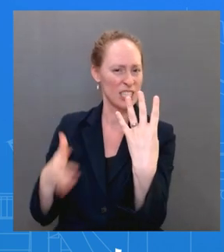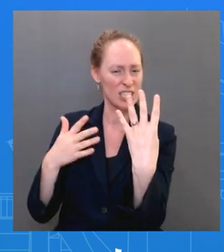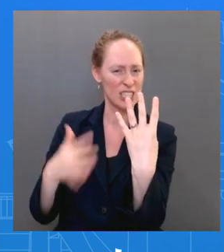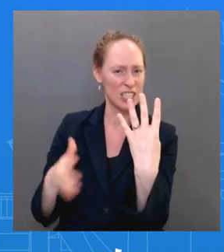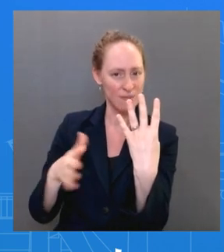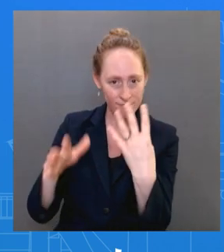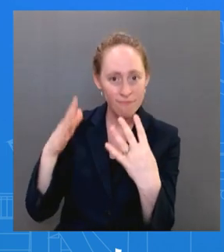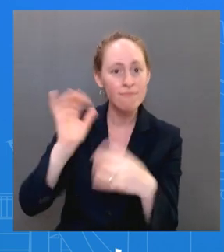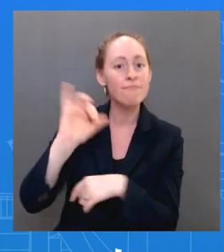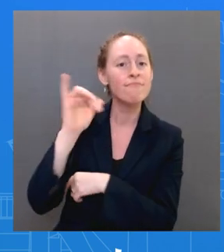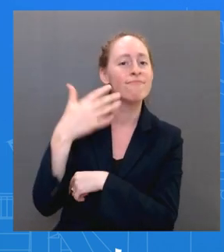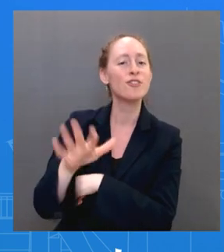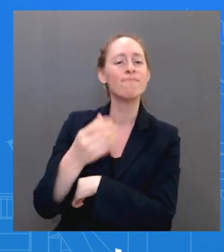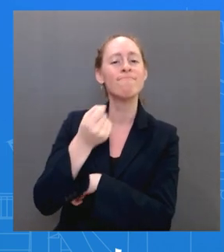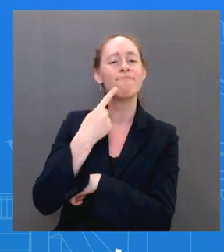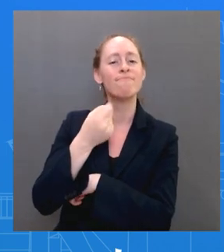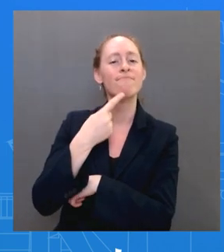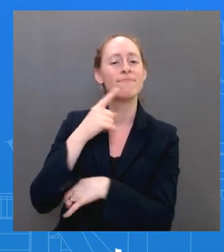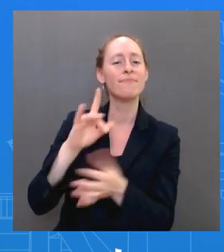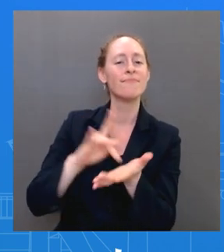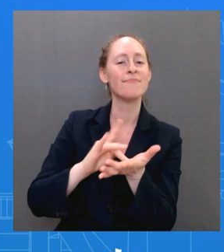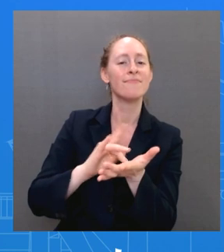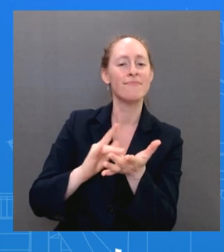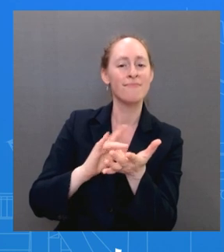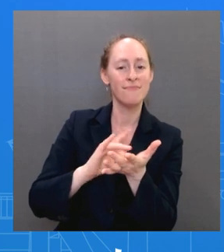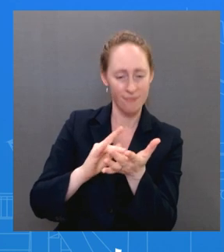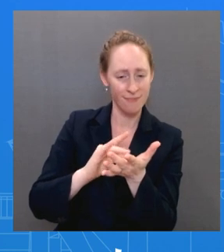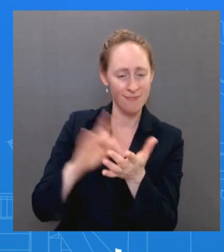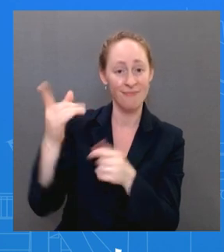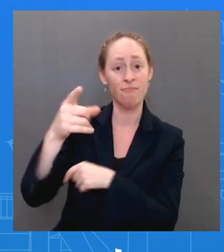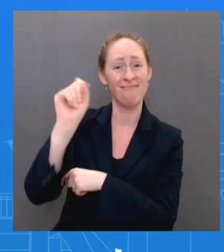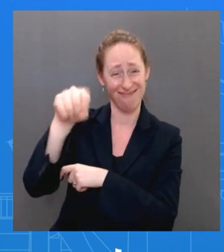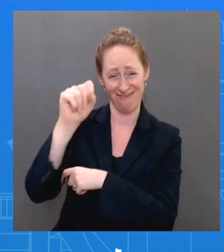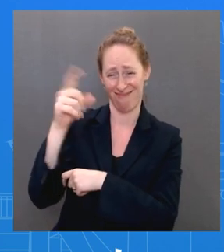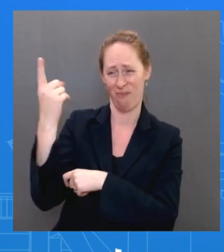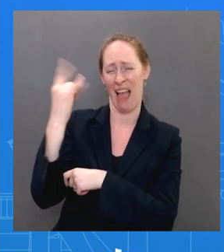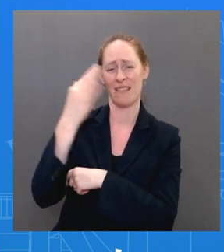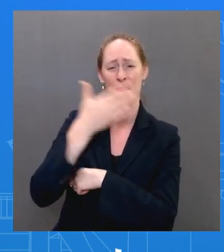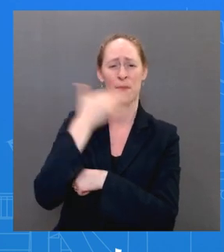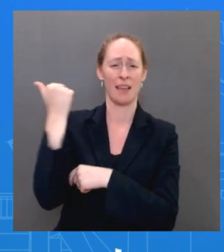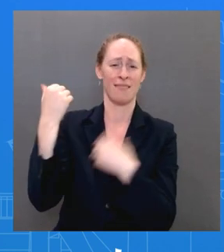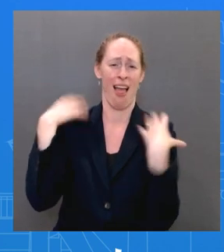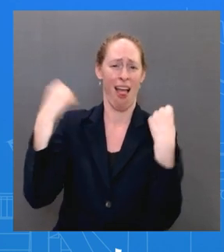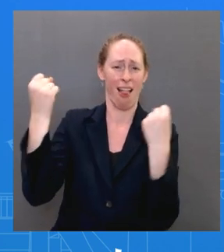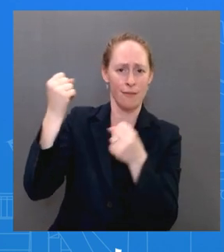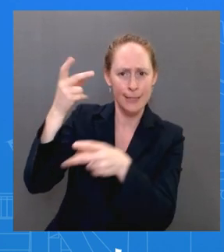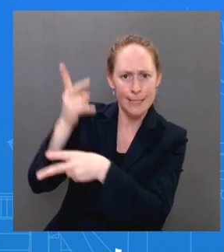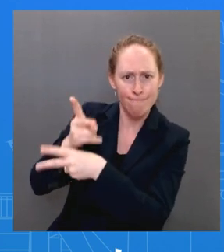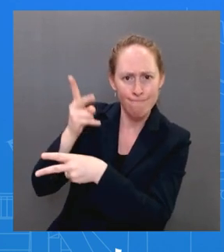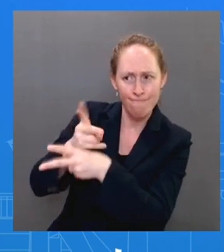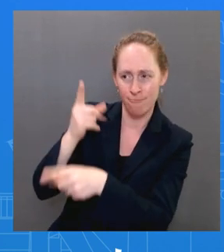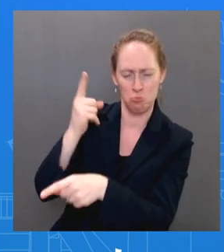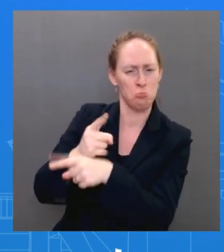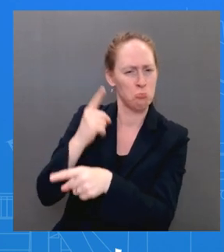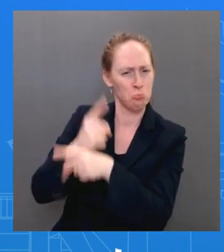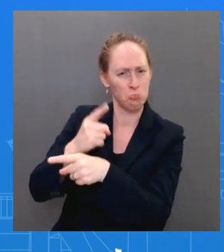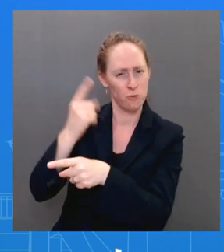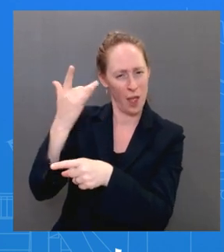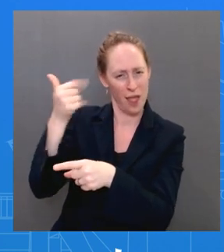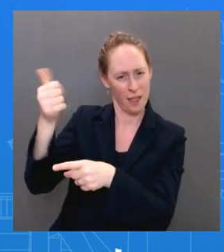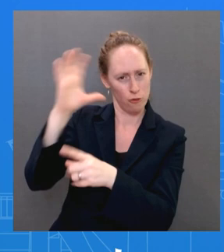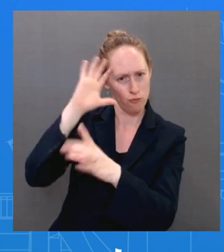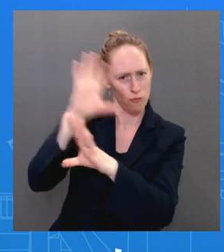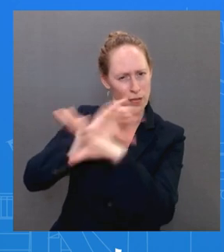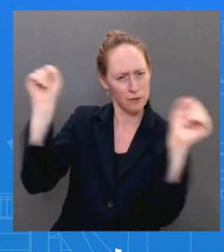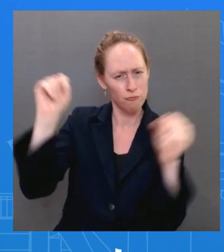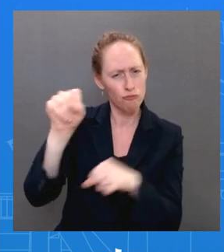president of the United States. And the president has made clear to us that it's incredibly important to him, and therefore it's incredibly